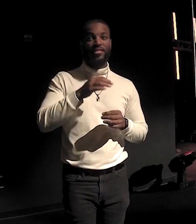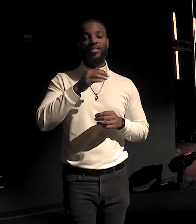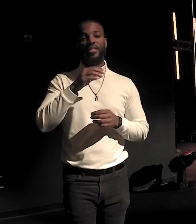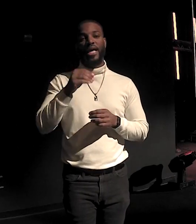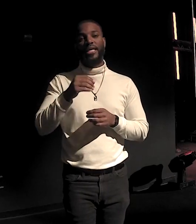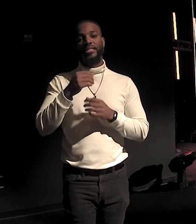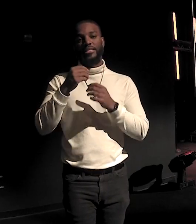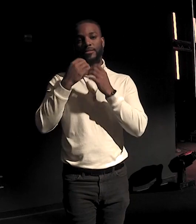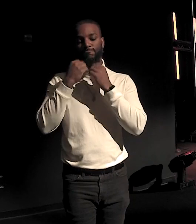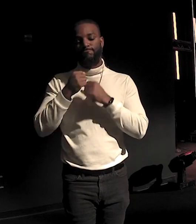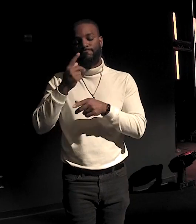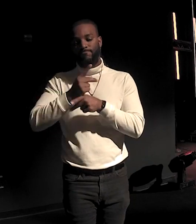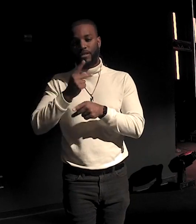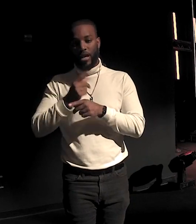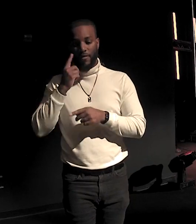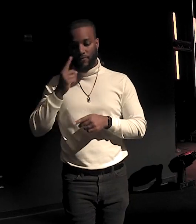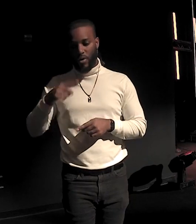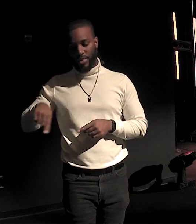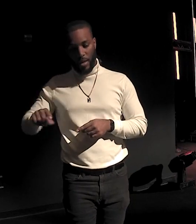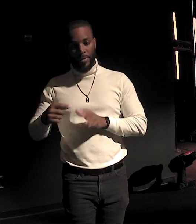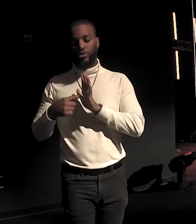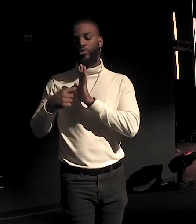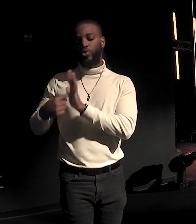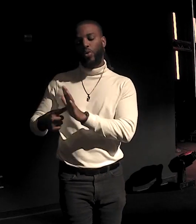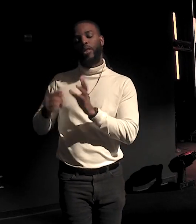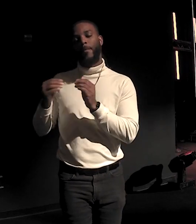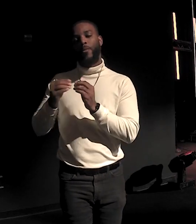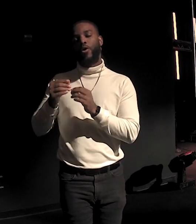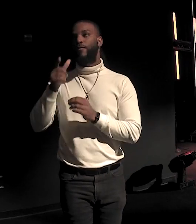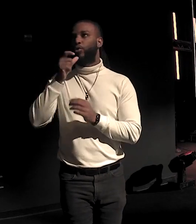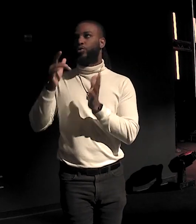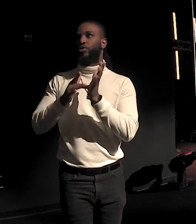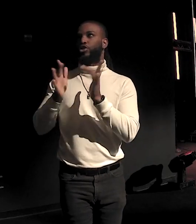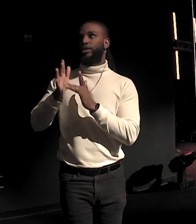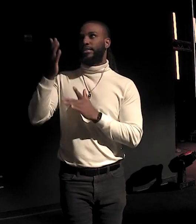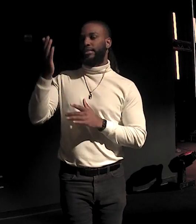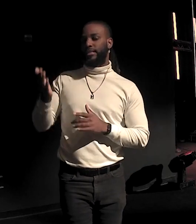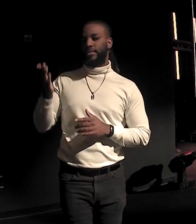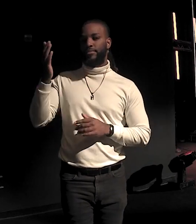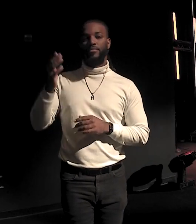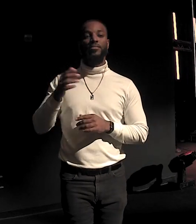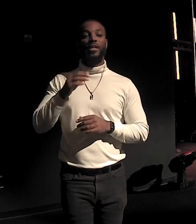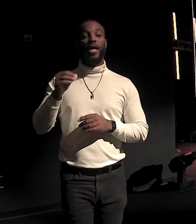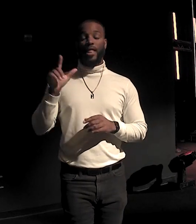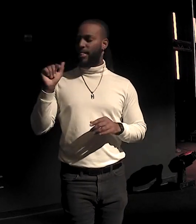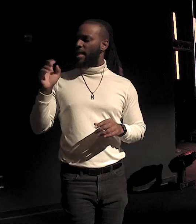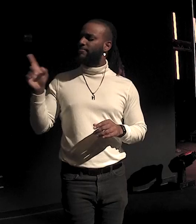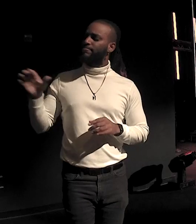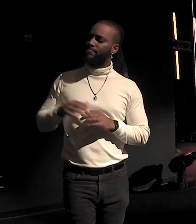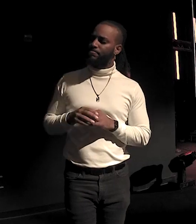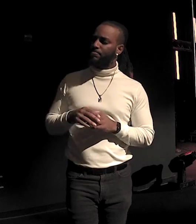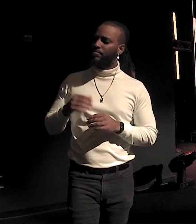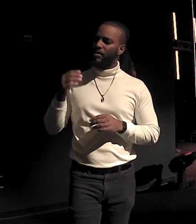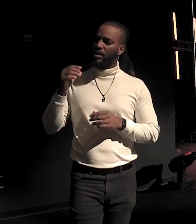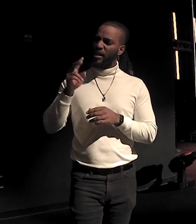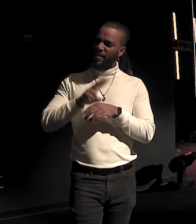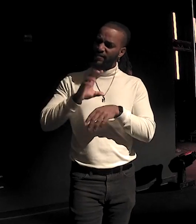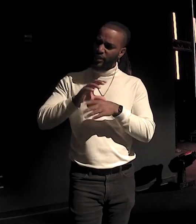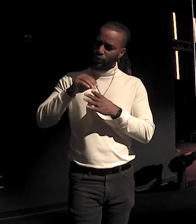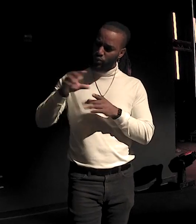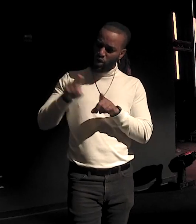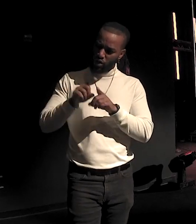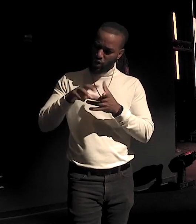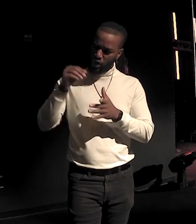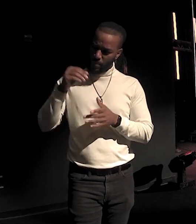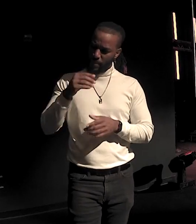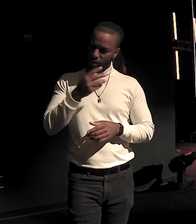caring for them, and in showing them more of who Jesus is. And Lane, I know that Vineyard students are also learning about